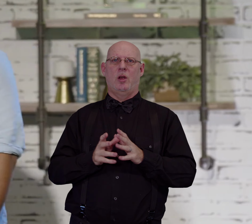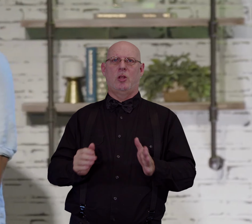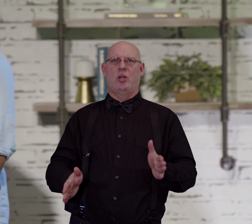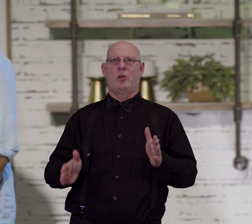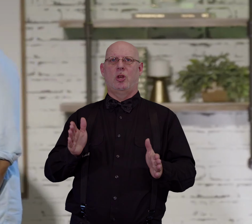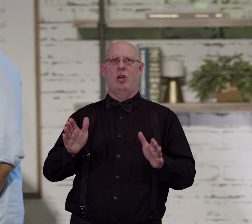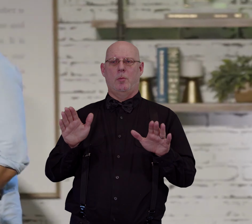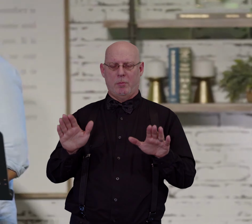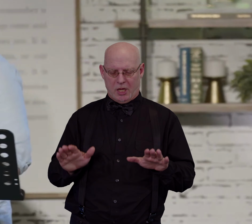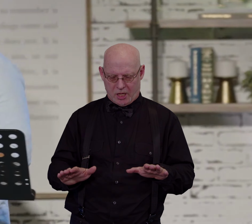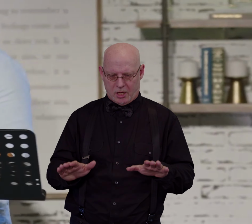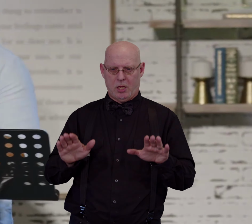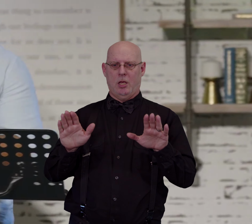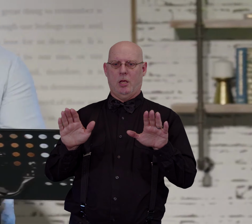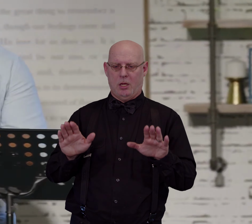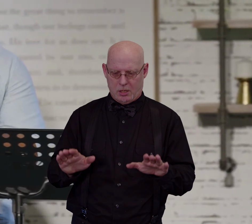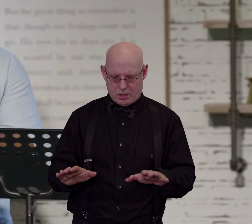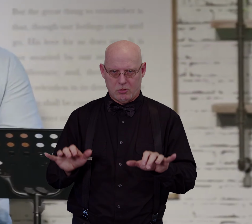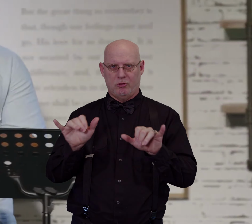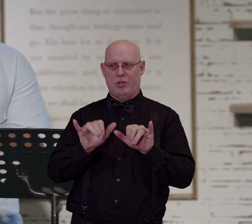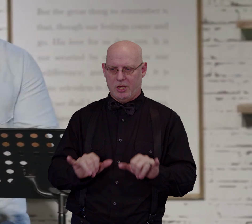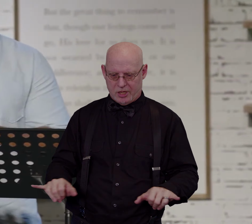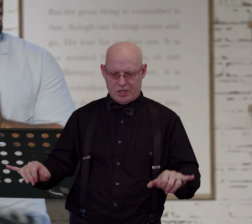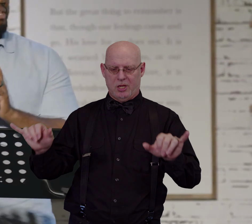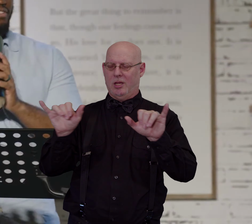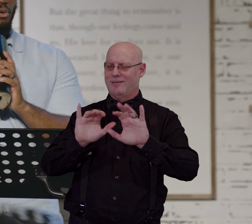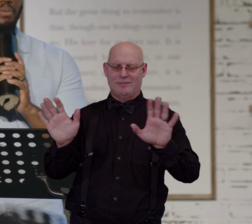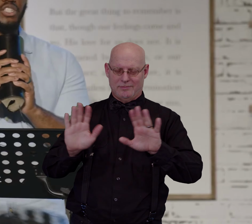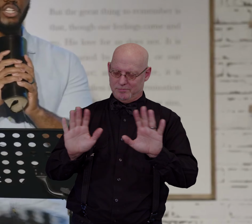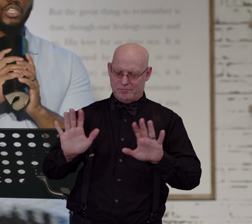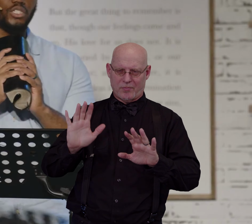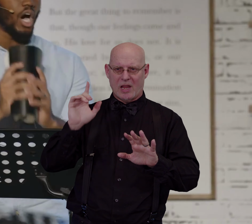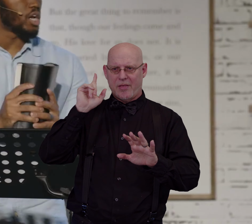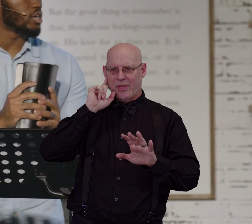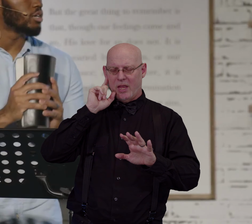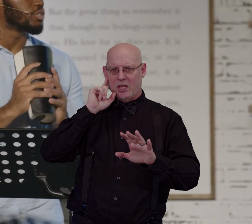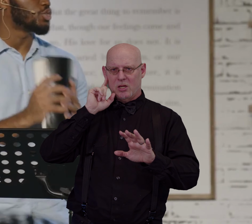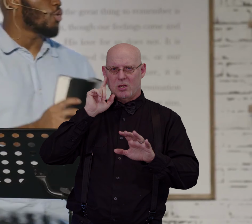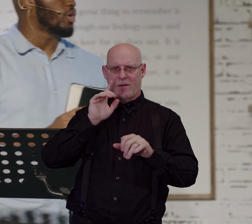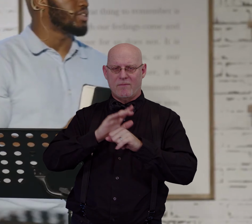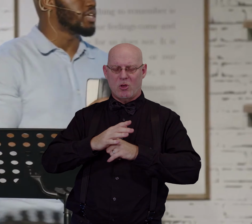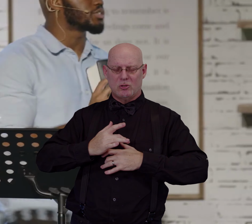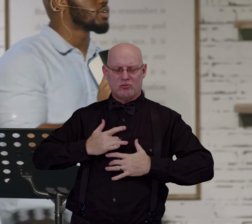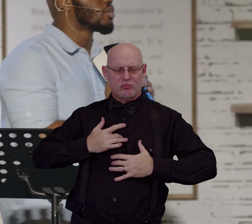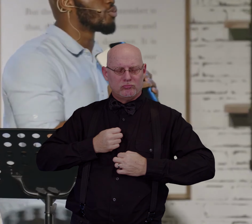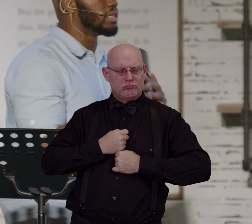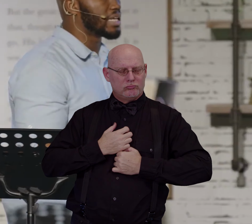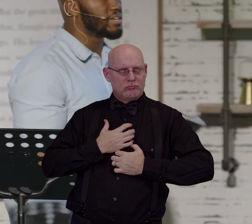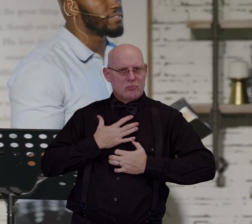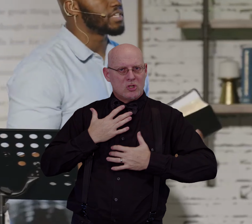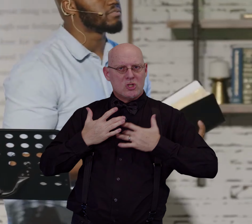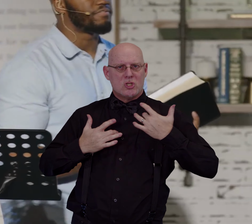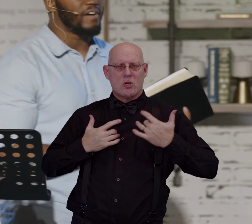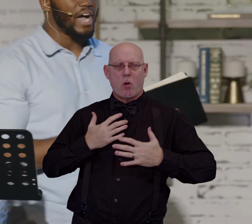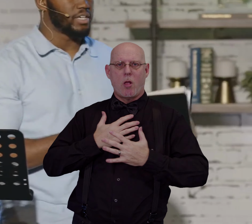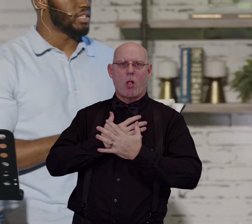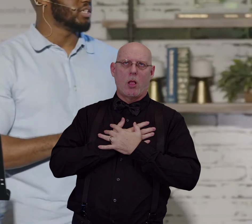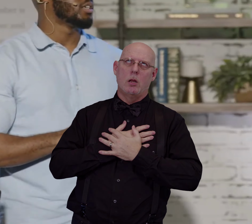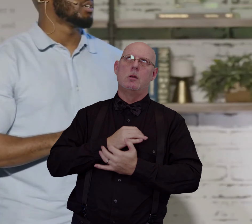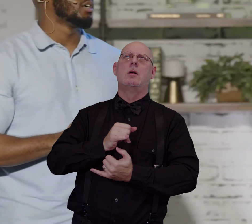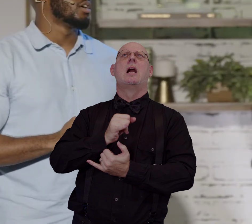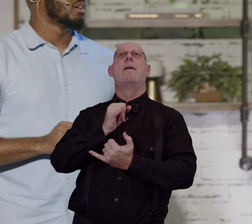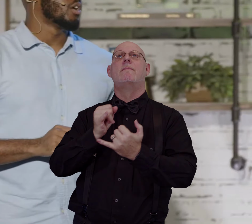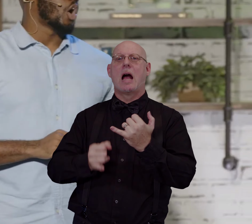straight, just bowing down in the same exact way. But I believe there will be just this utter joy, this relief, this